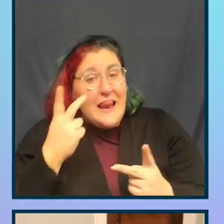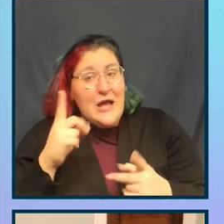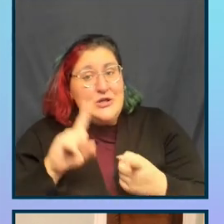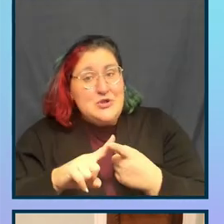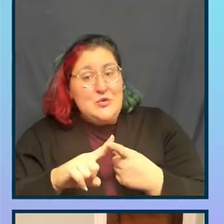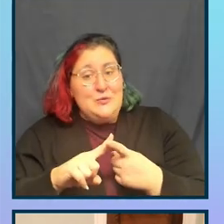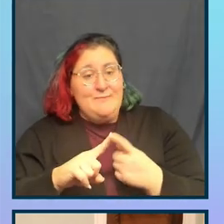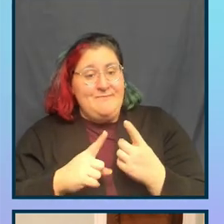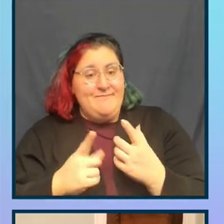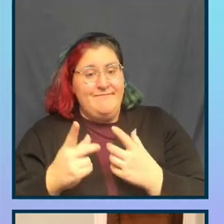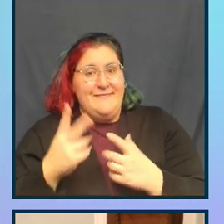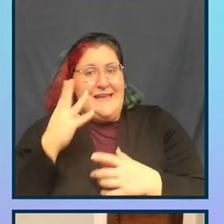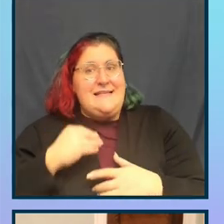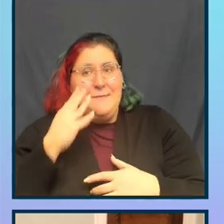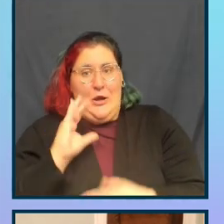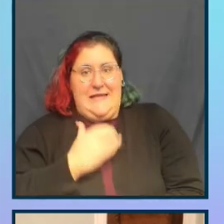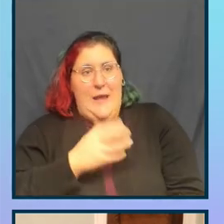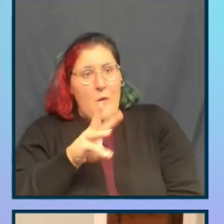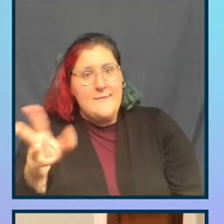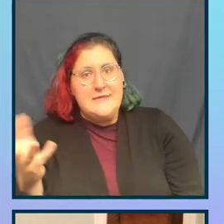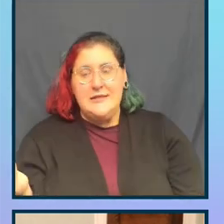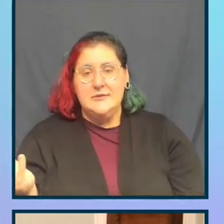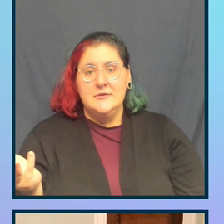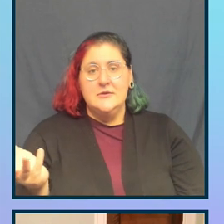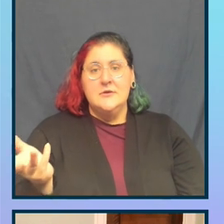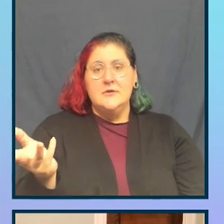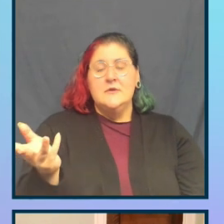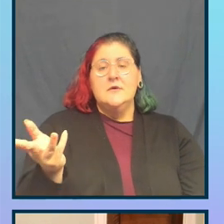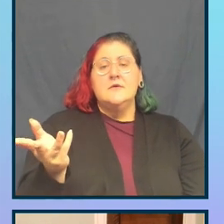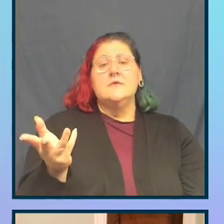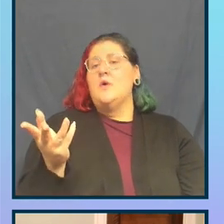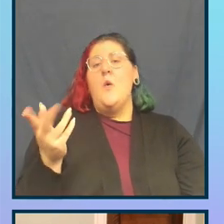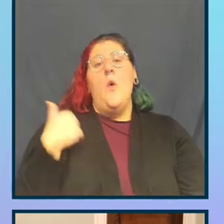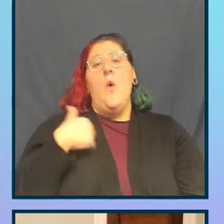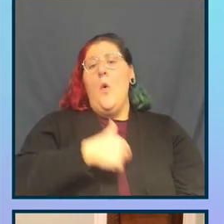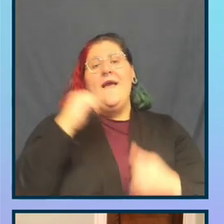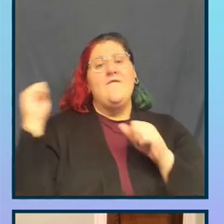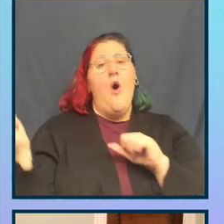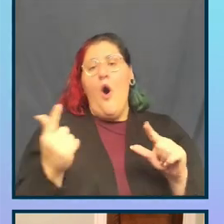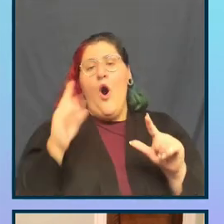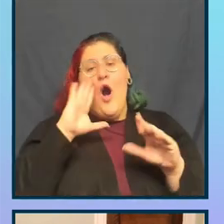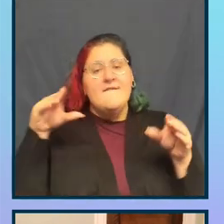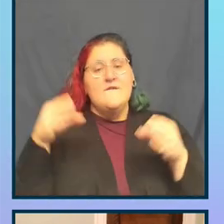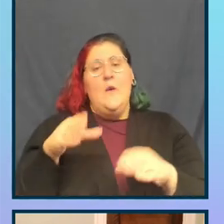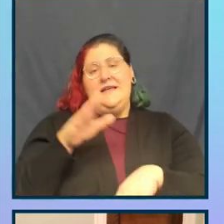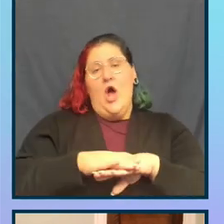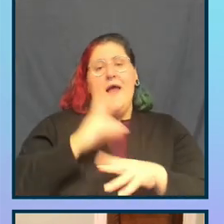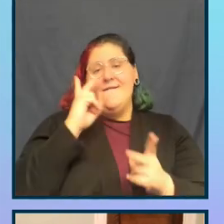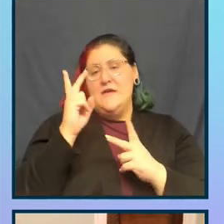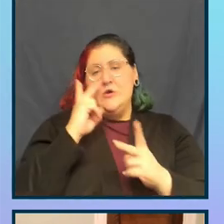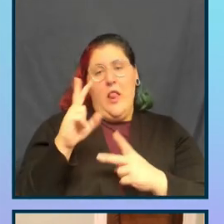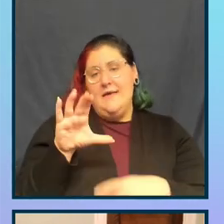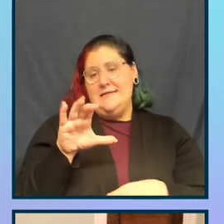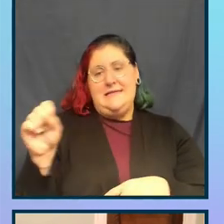we've all published presentation-focused HTML at some point in our developer journey, especially if, like myself,